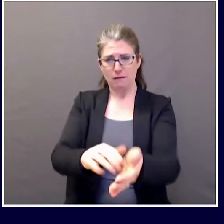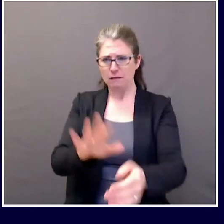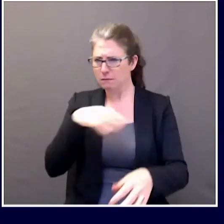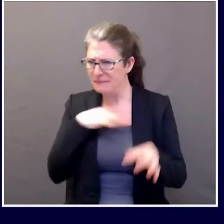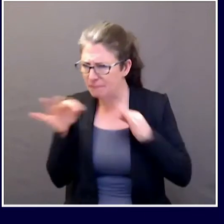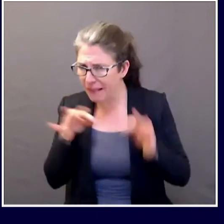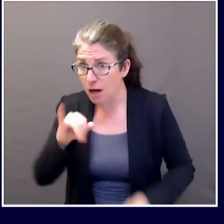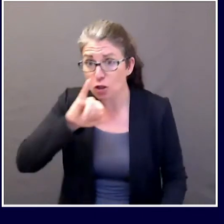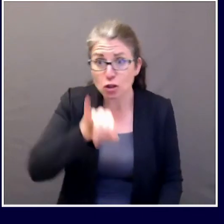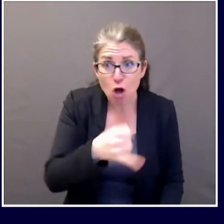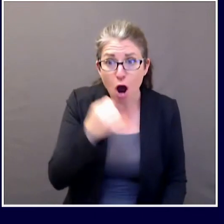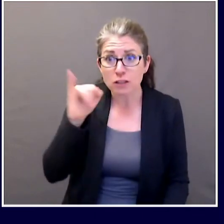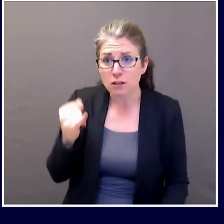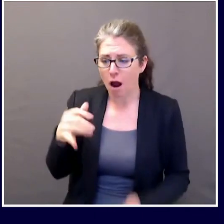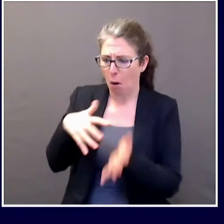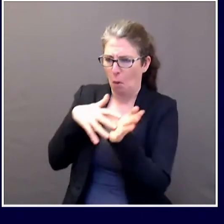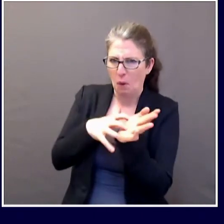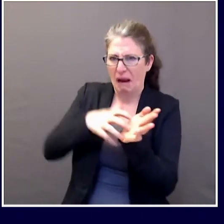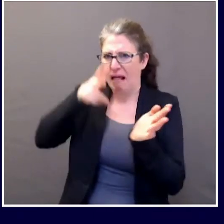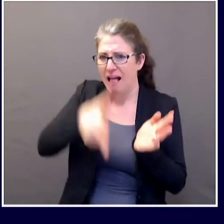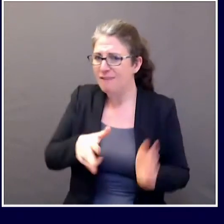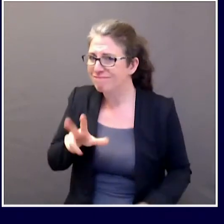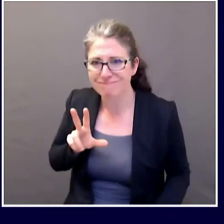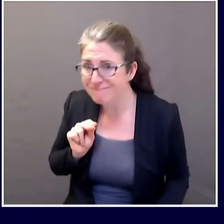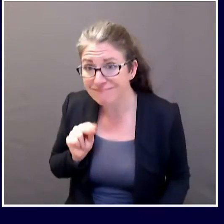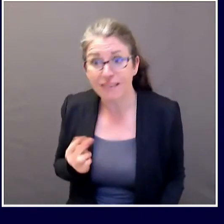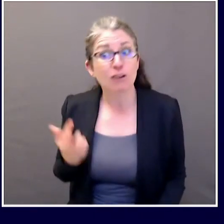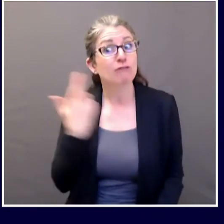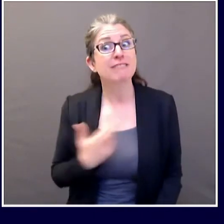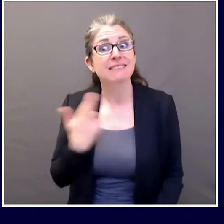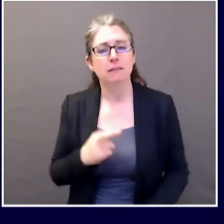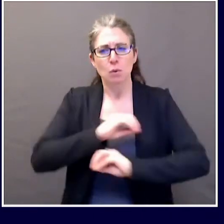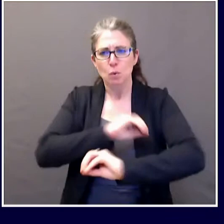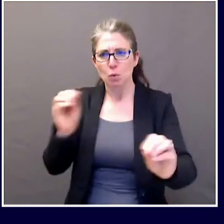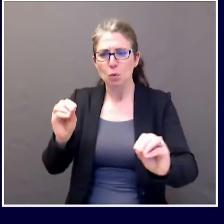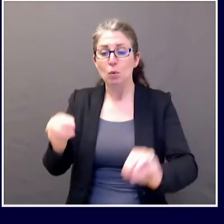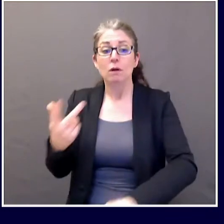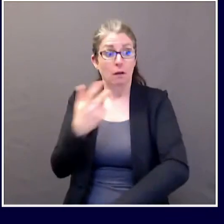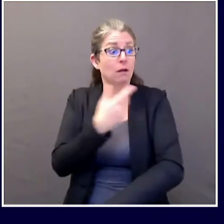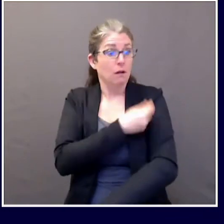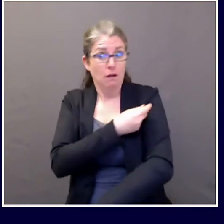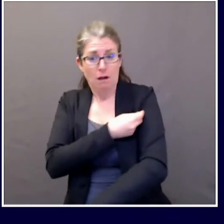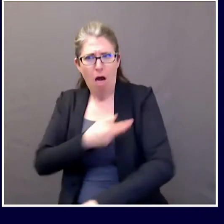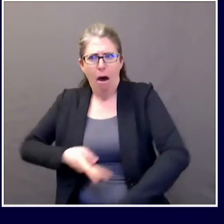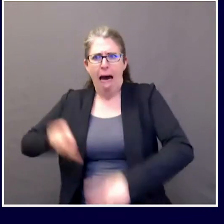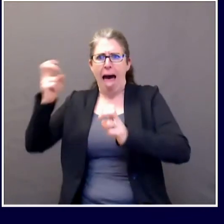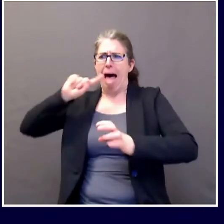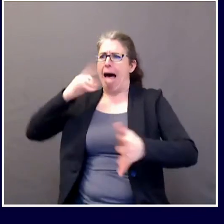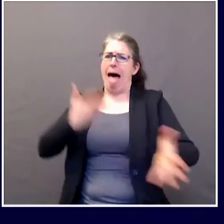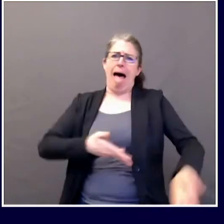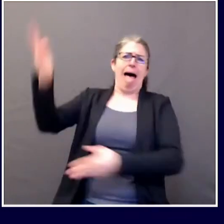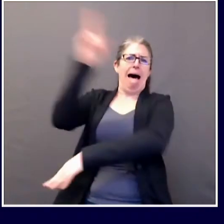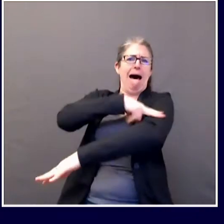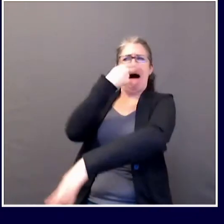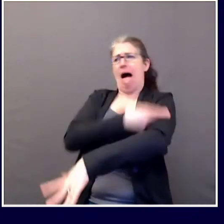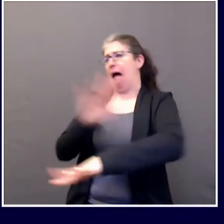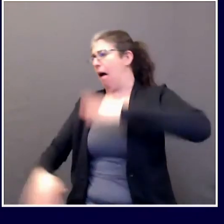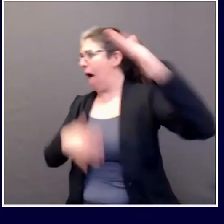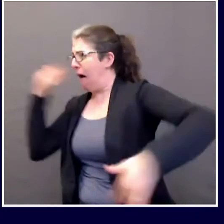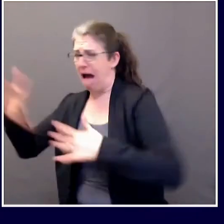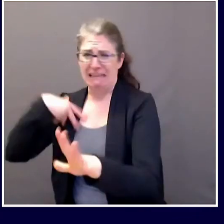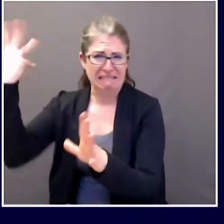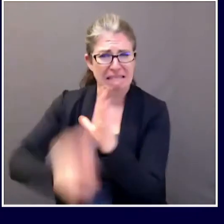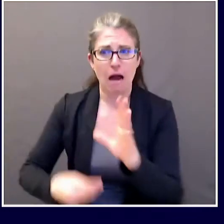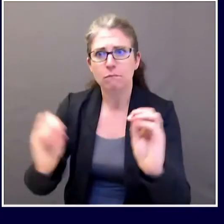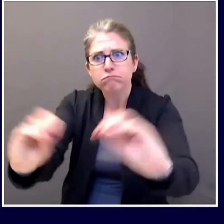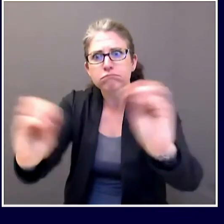vaccine, an 85% reduction in severe disease and a 100% reduction in the need to be